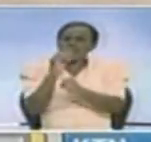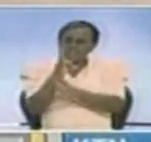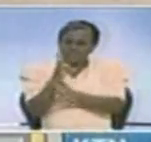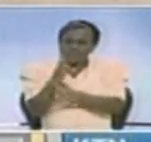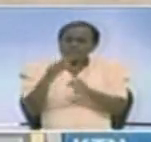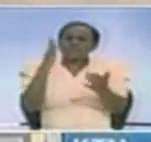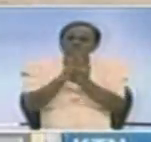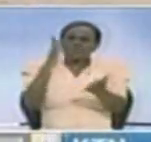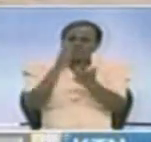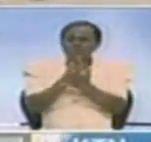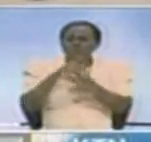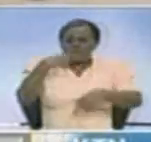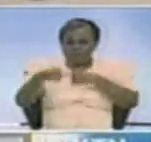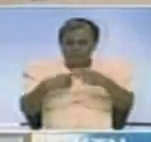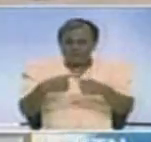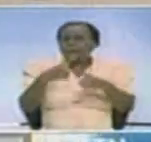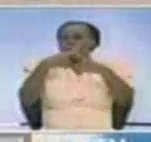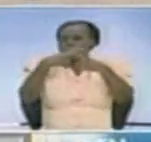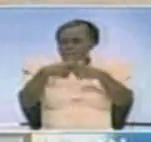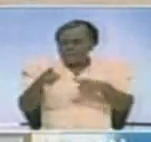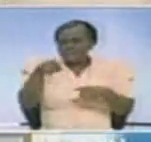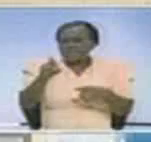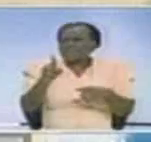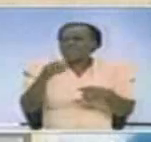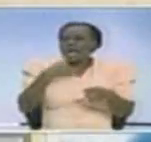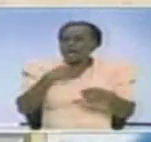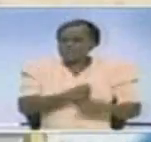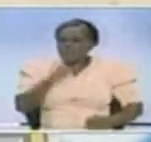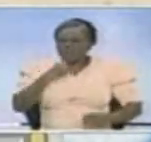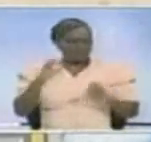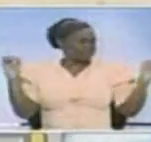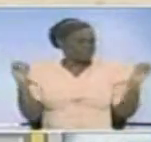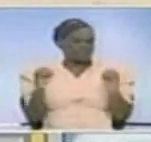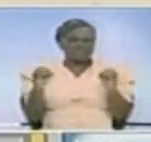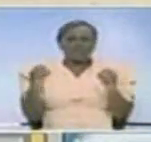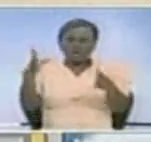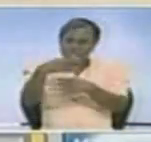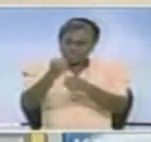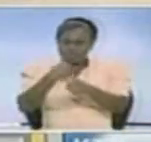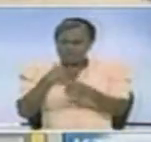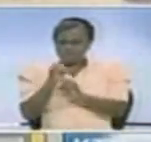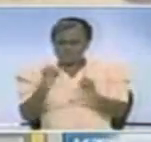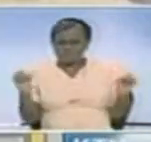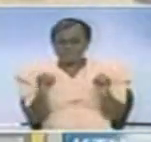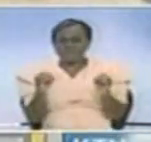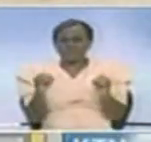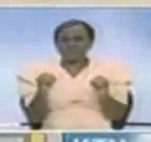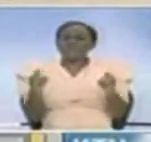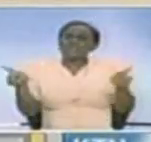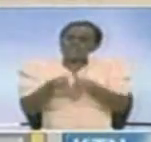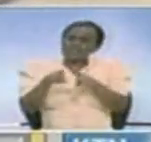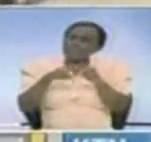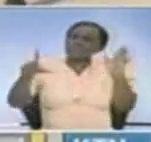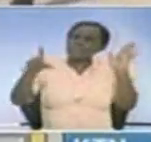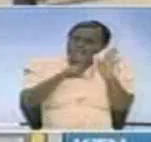Day, and then subsequently. But it doesn't seem to have the weapons. It doesn't have the organization. And by being legal,